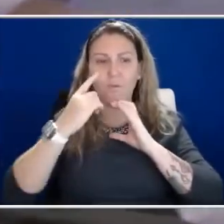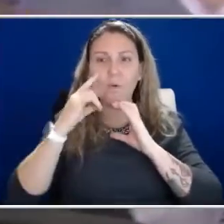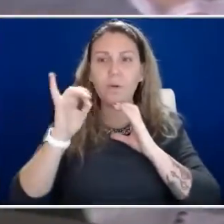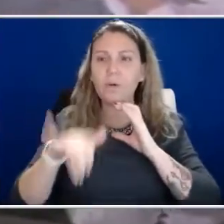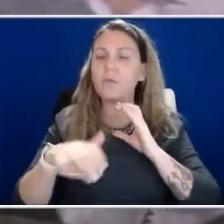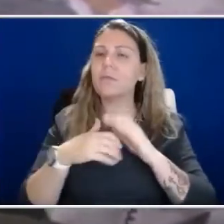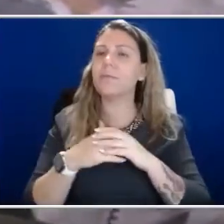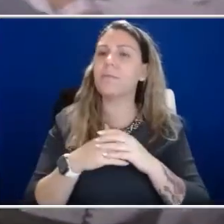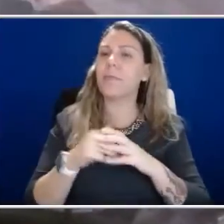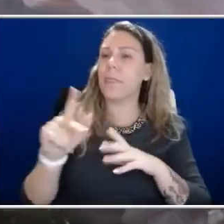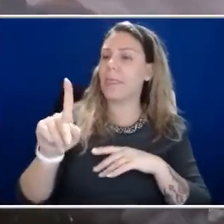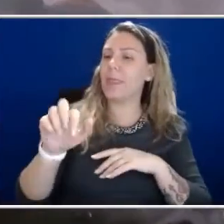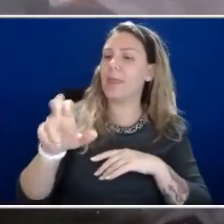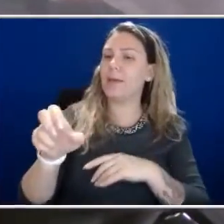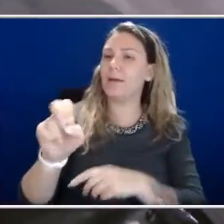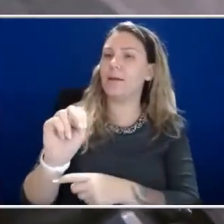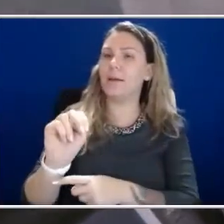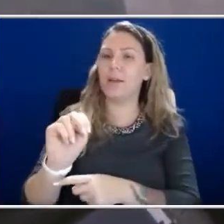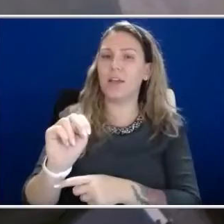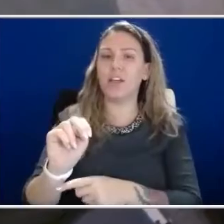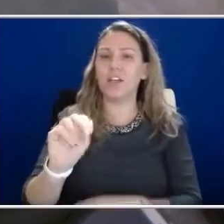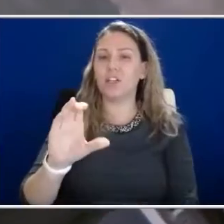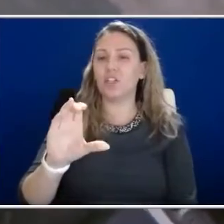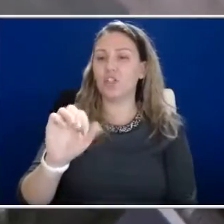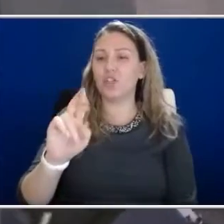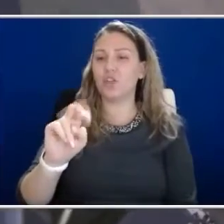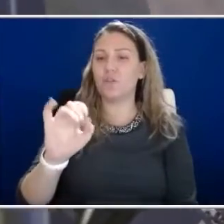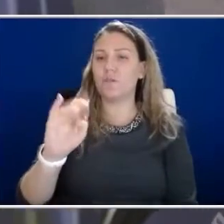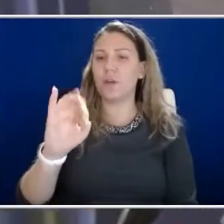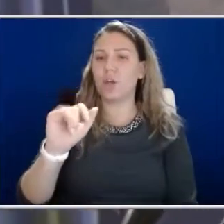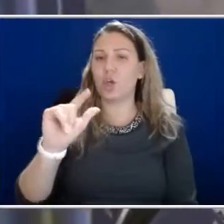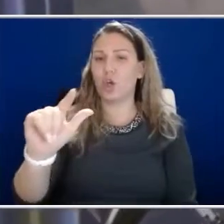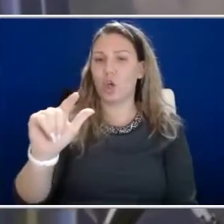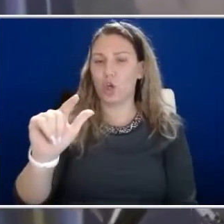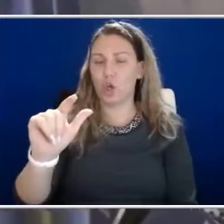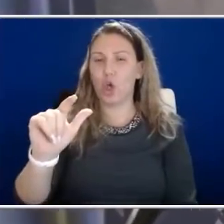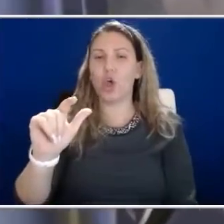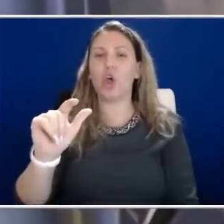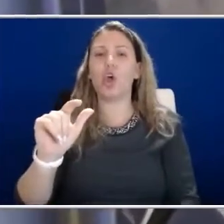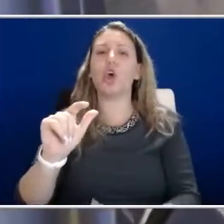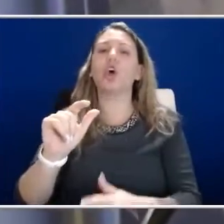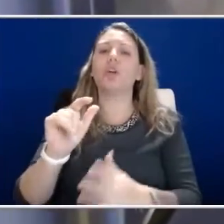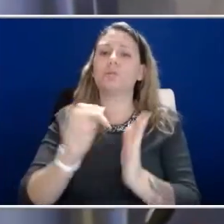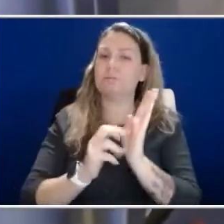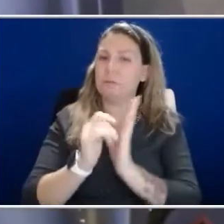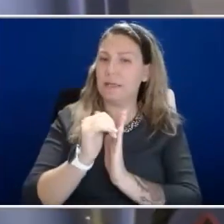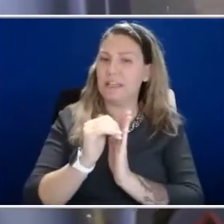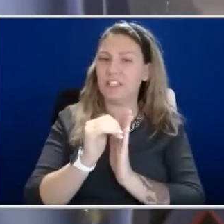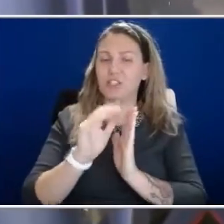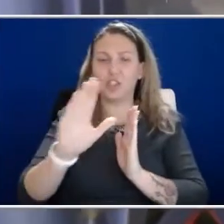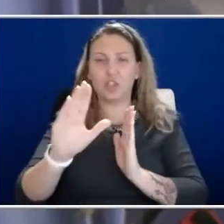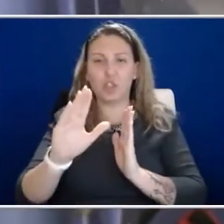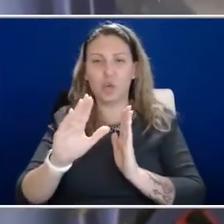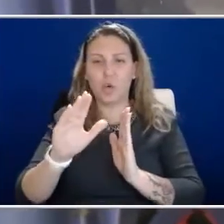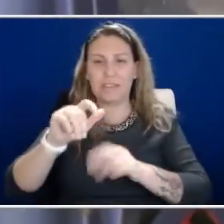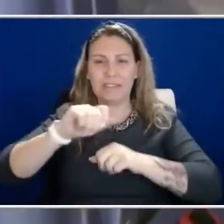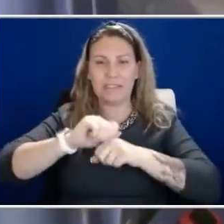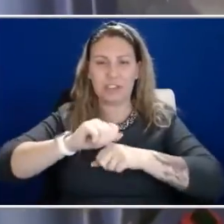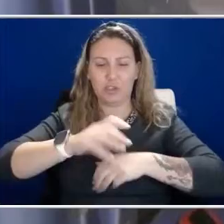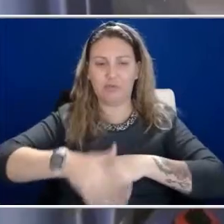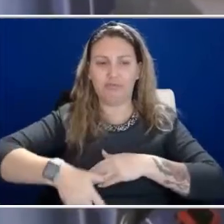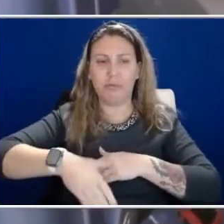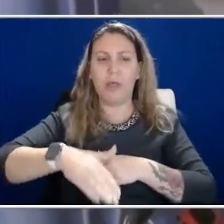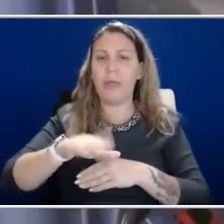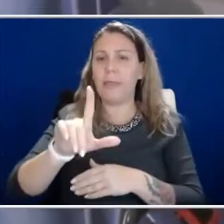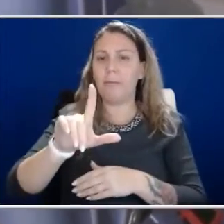is a cervical cancer survivor. The radiation has damaged the tissue around her bladder. So basically, it